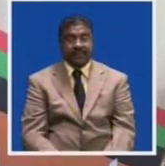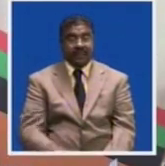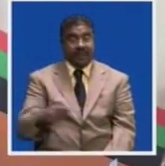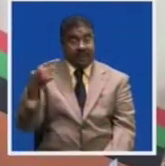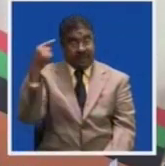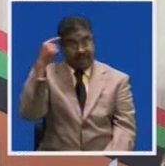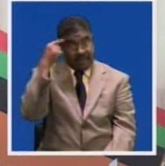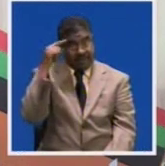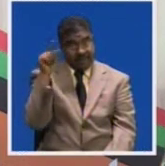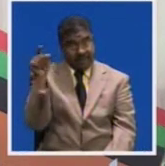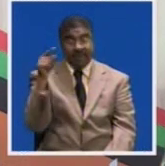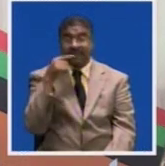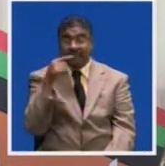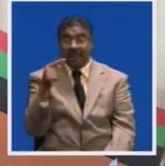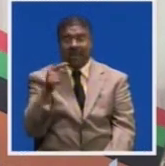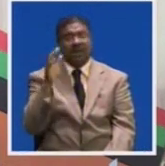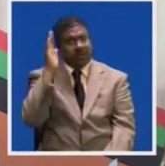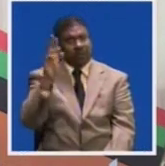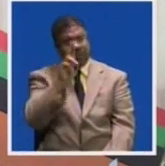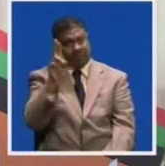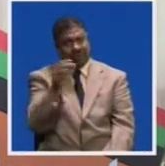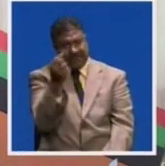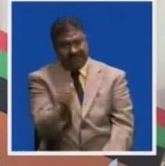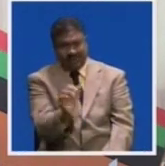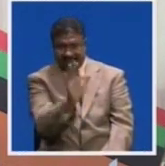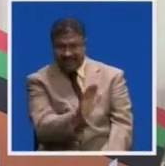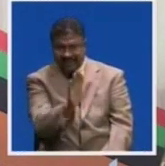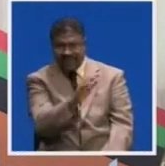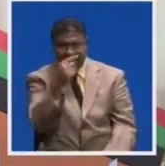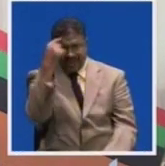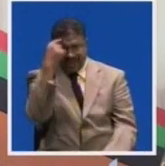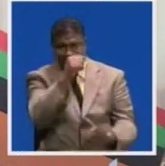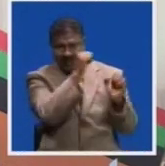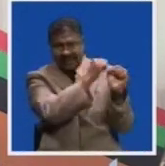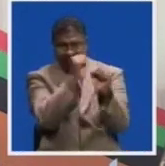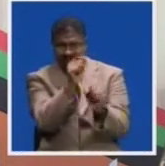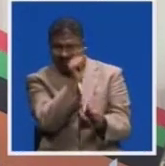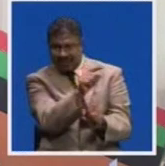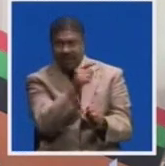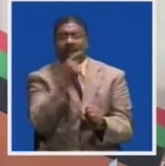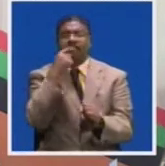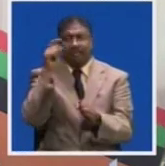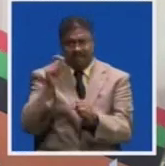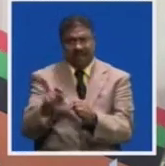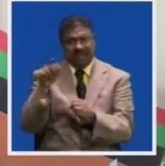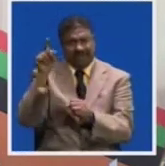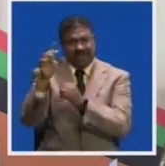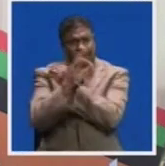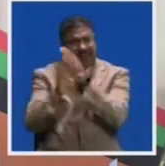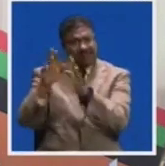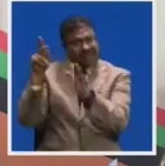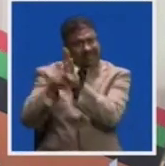Government says it will use the SADC organ troika on politics, defense and security regarding the attacks of foreigners in South Africa.